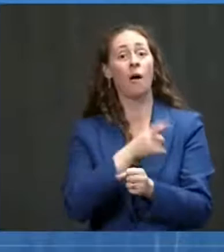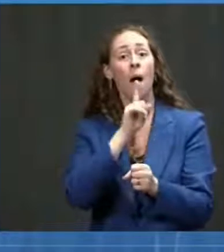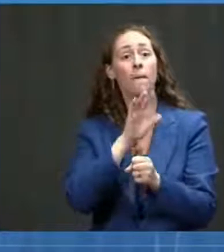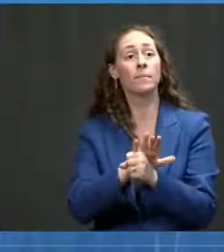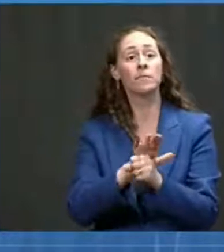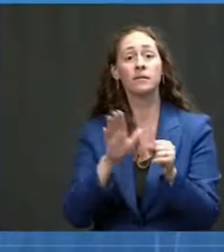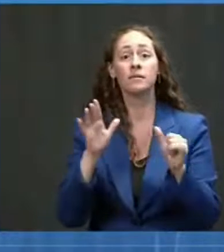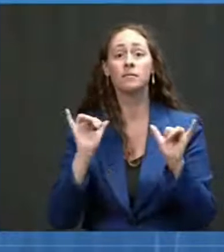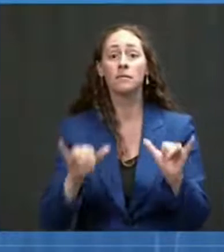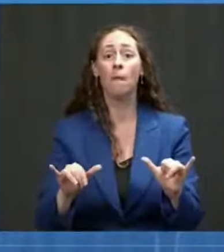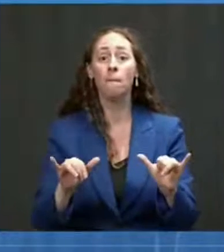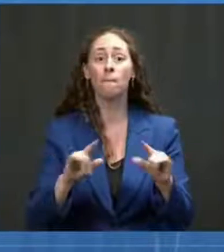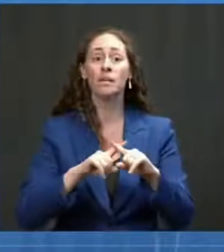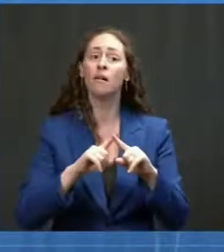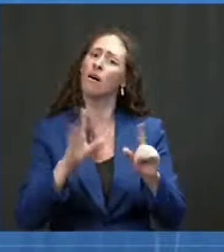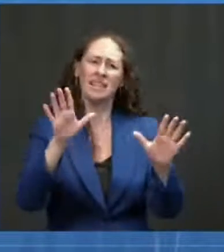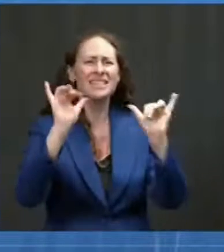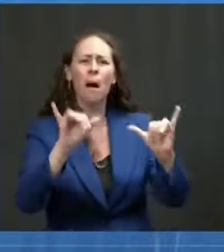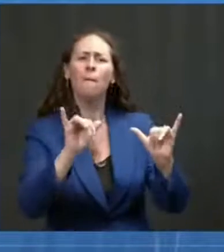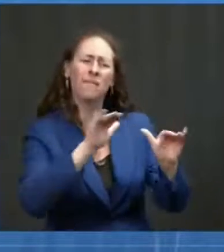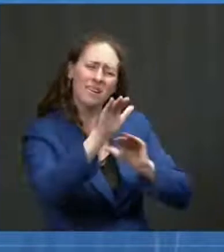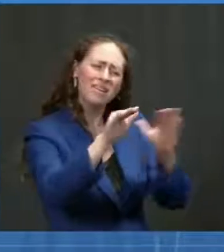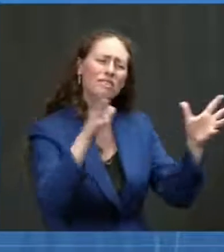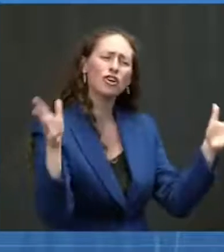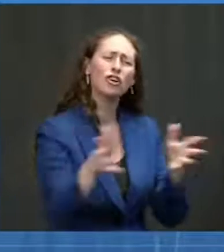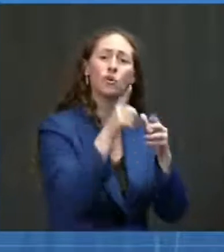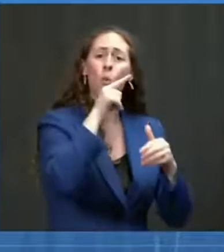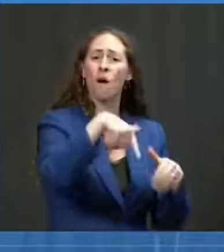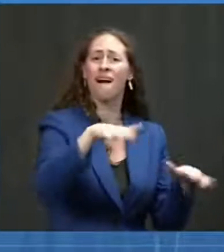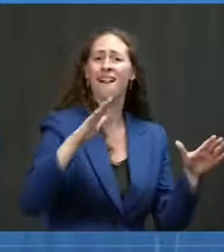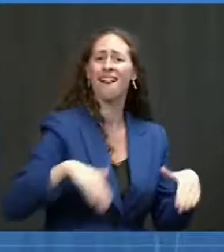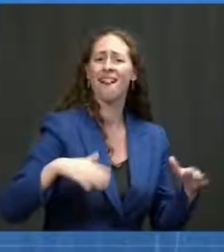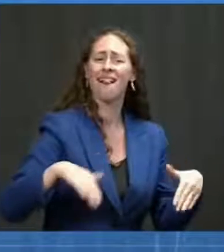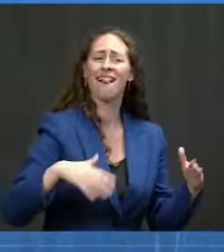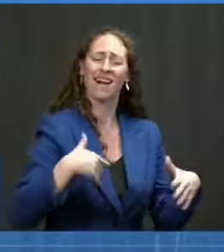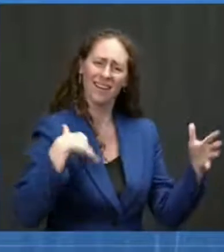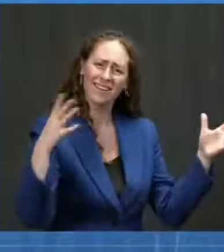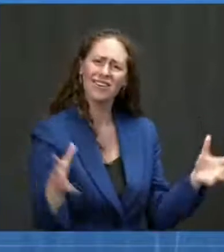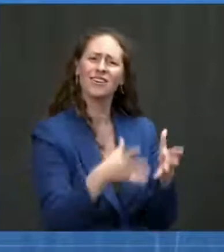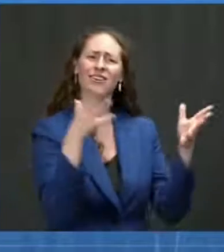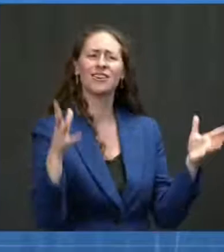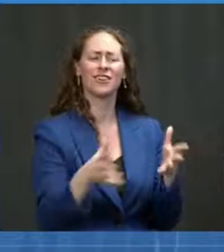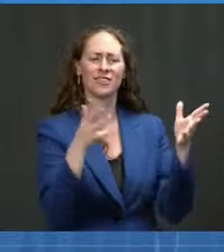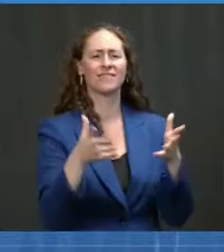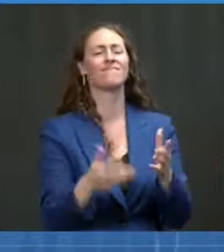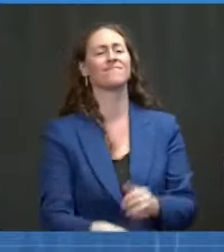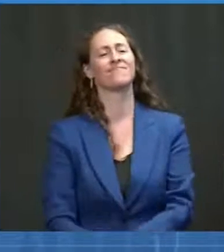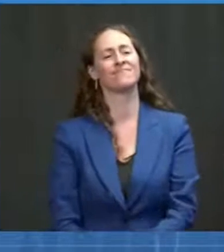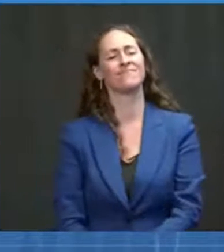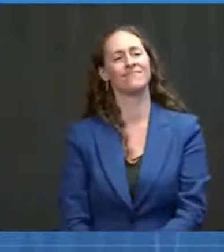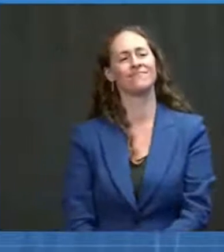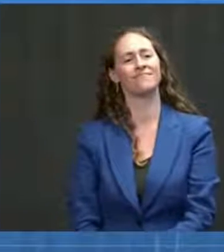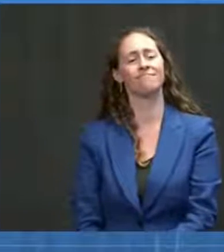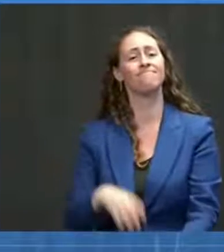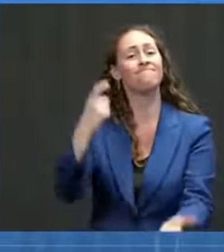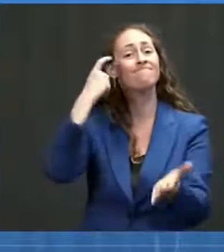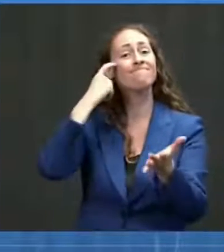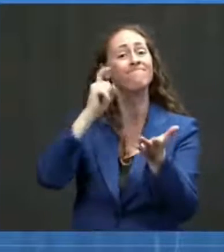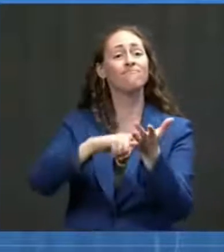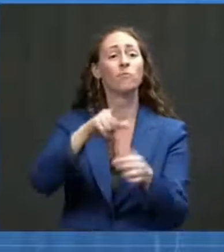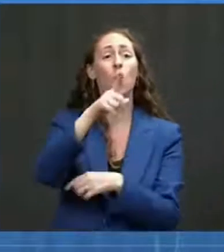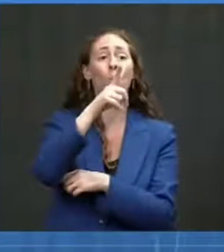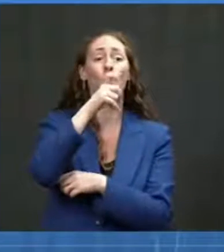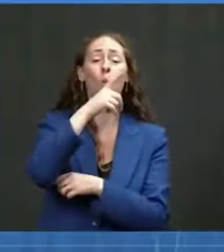in the US and around the world. The overwhelming majority of hospitalizations and death continue to